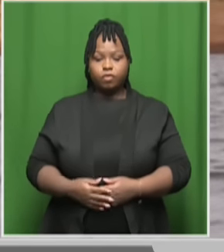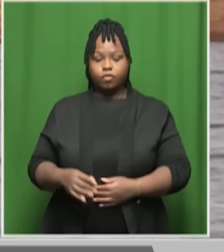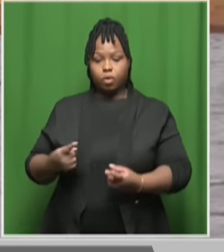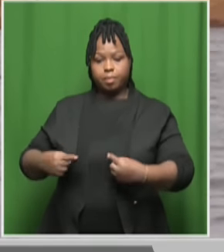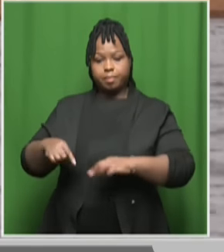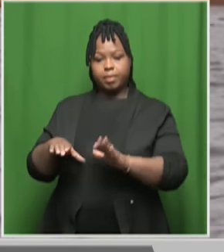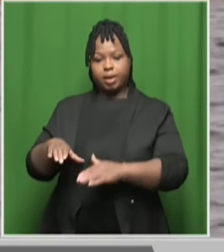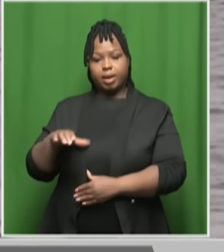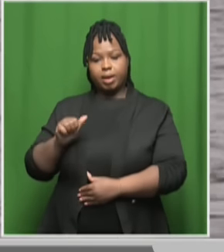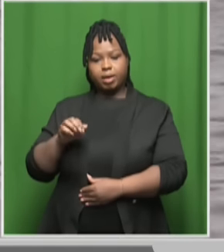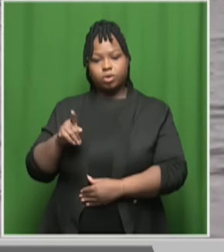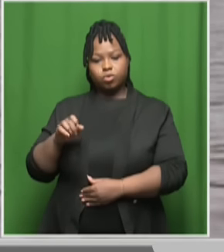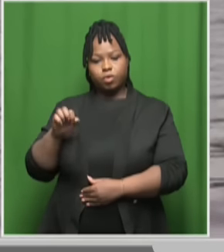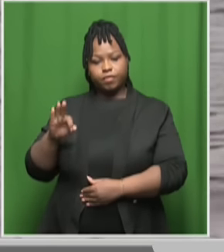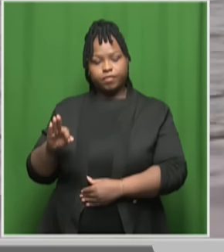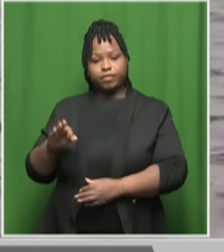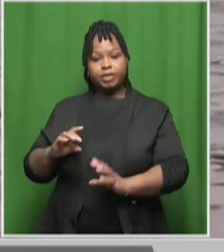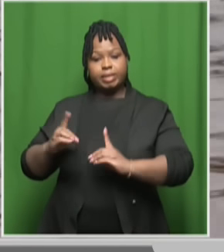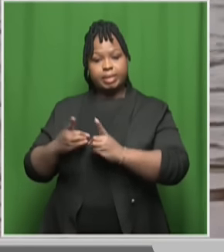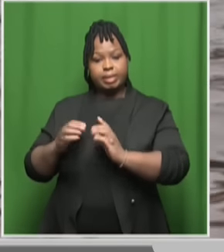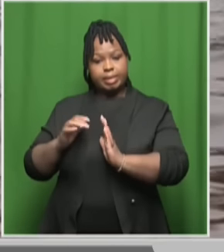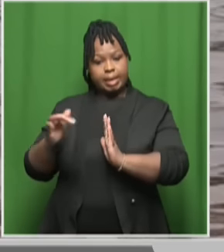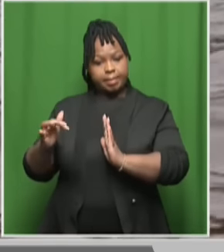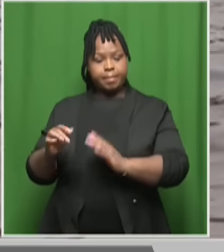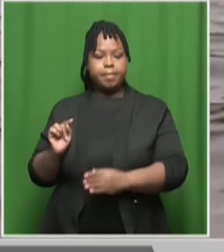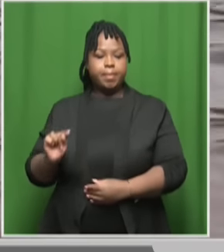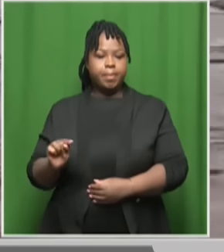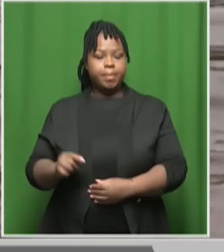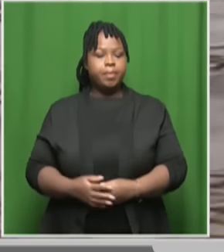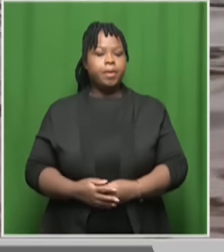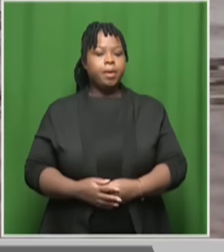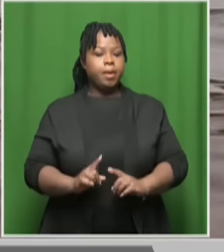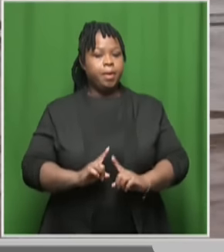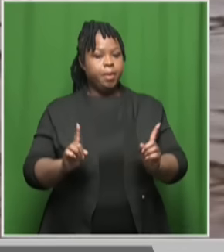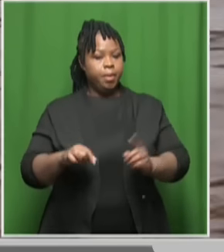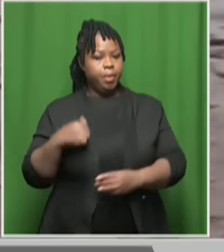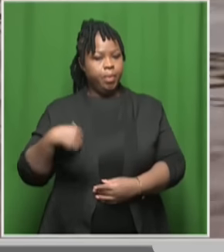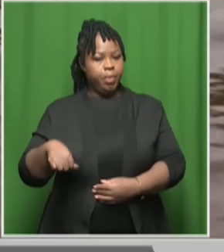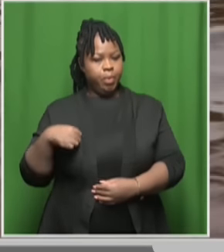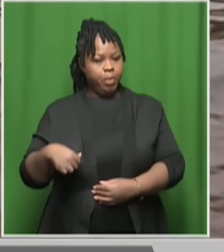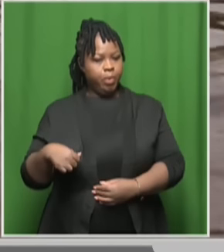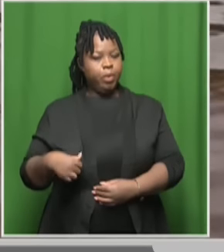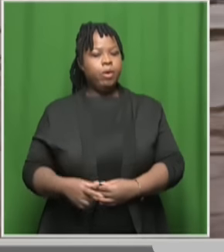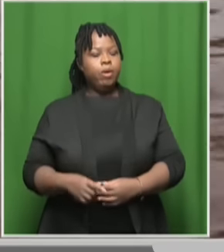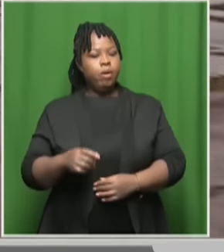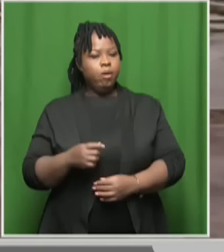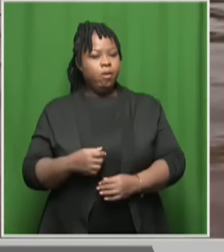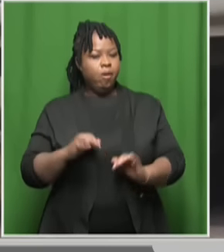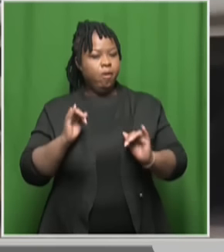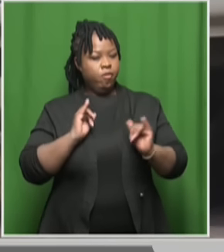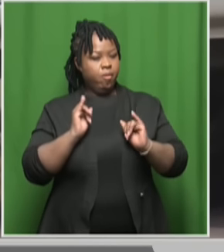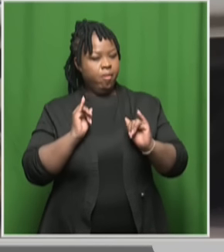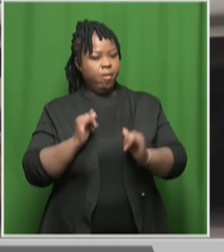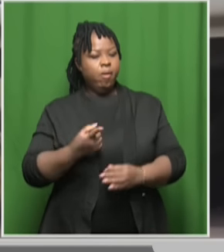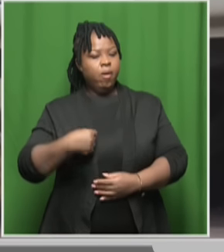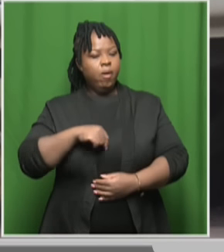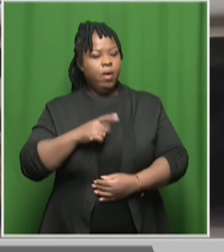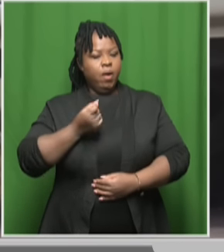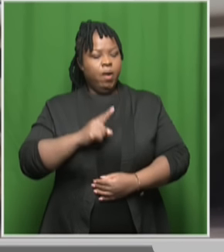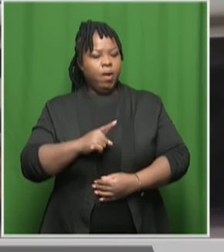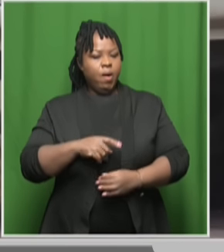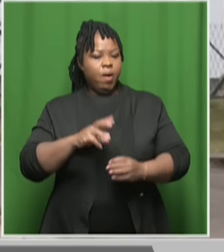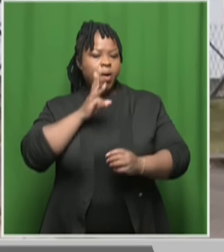the Akkerkloof Dam. But what we've also done as the municipality, as one of our emergency measures, we are pumping